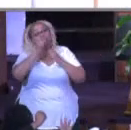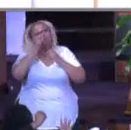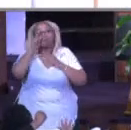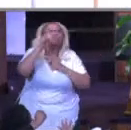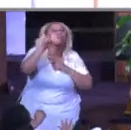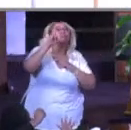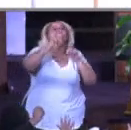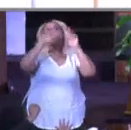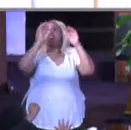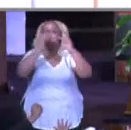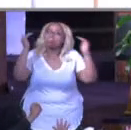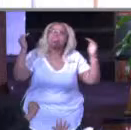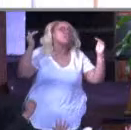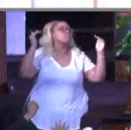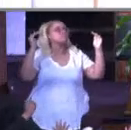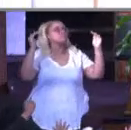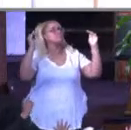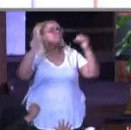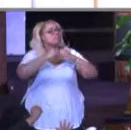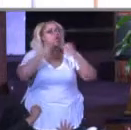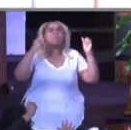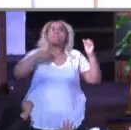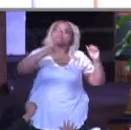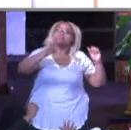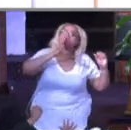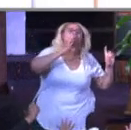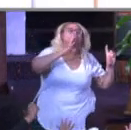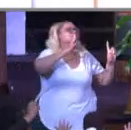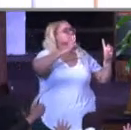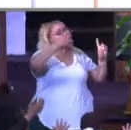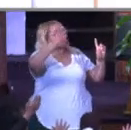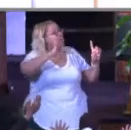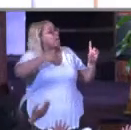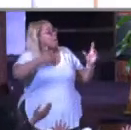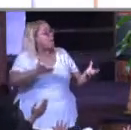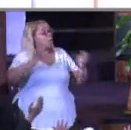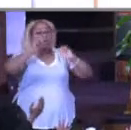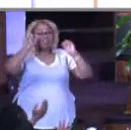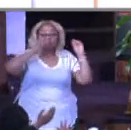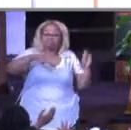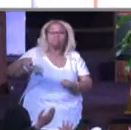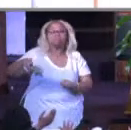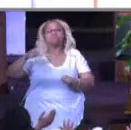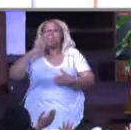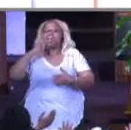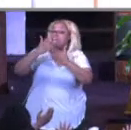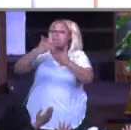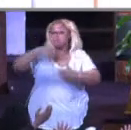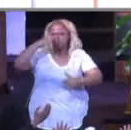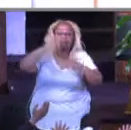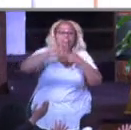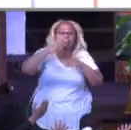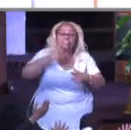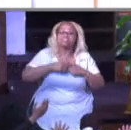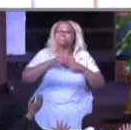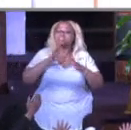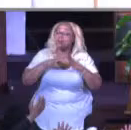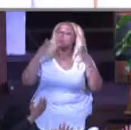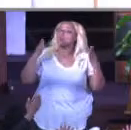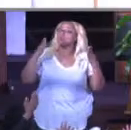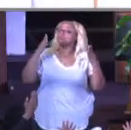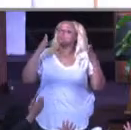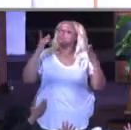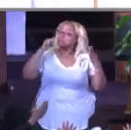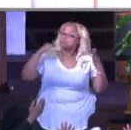talk to you on another level. Open up the tongues for me. God, I want to be able to help my brother or sister. Open up